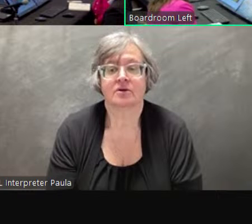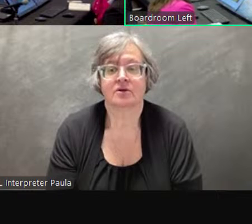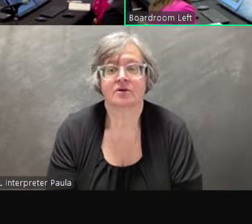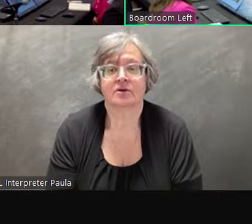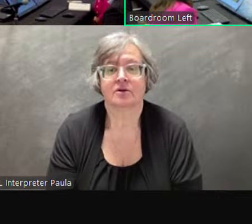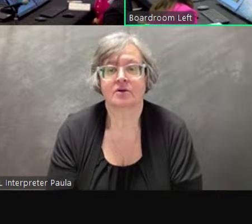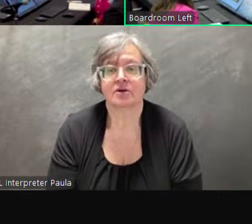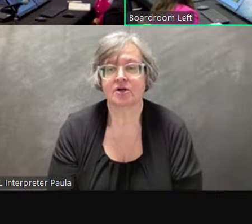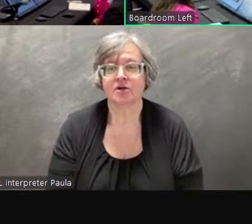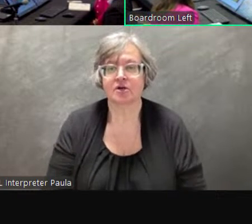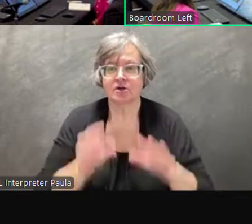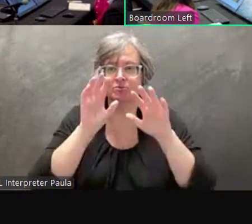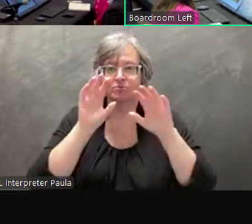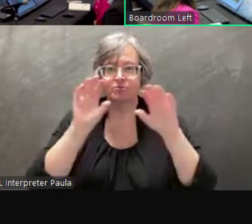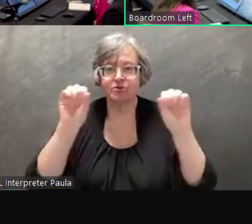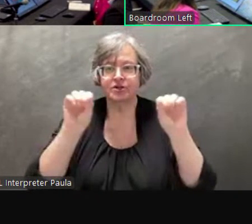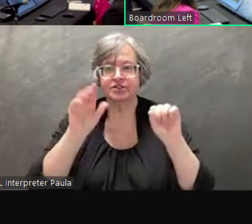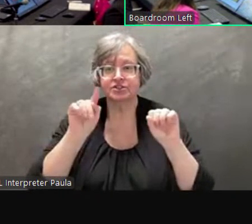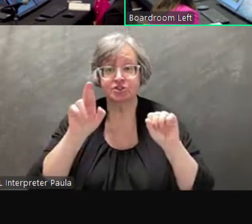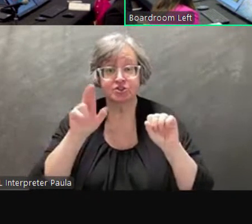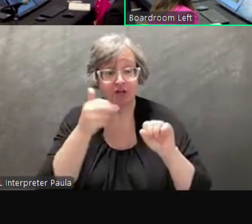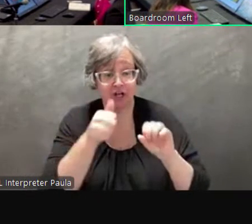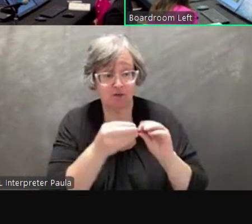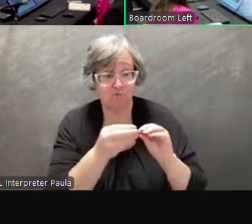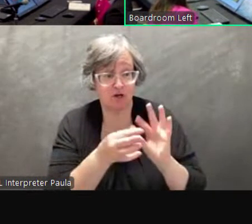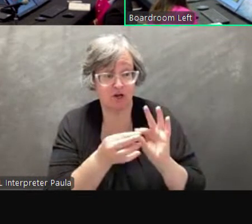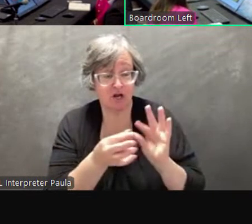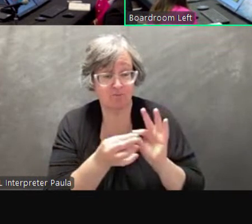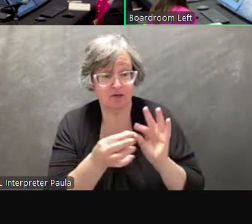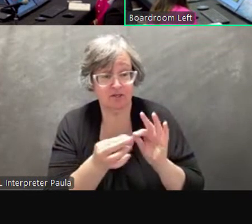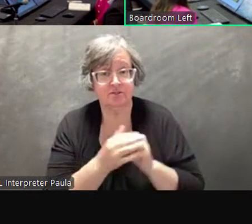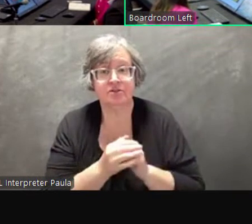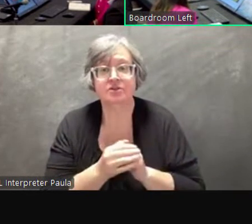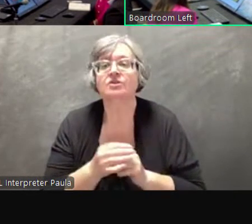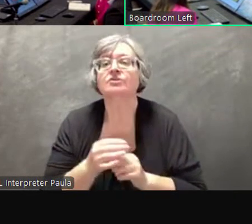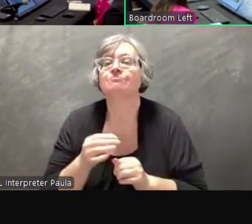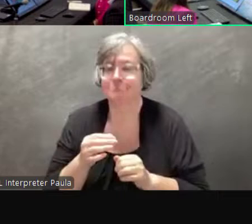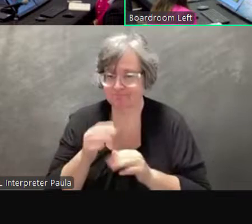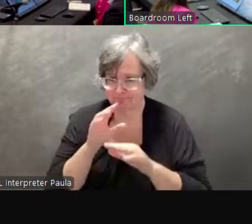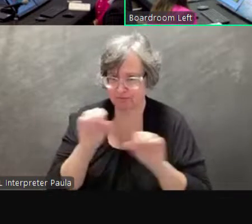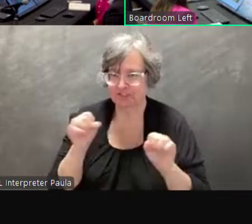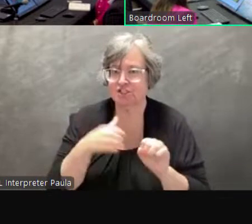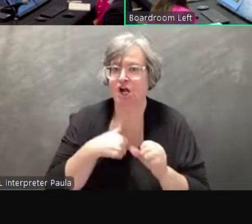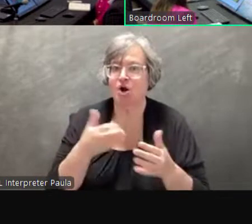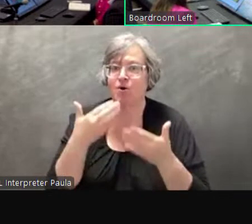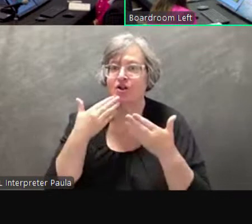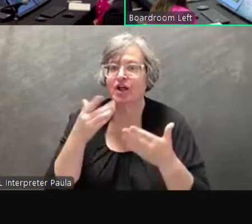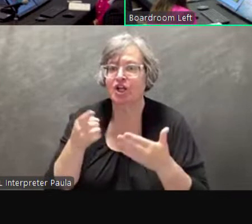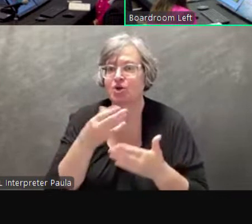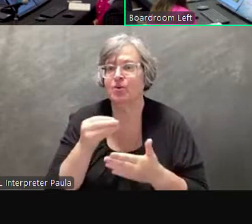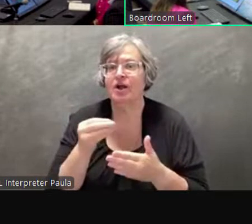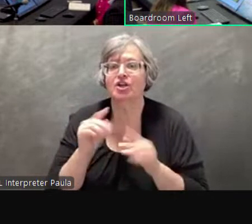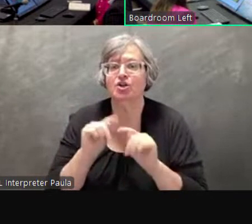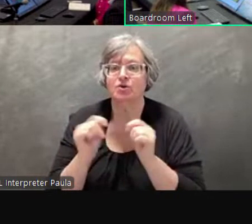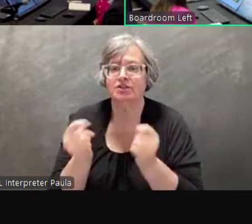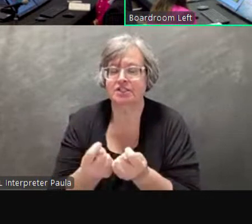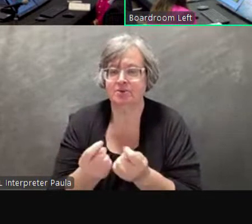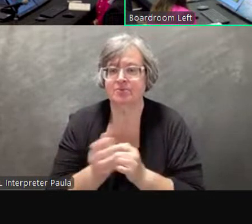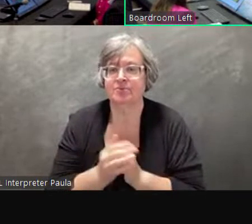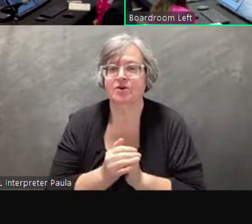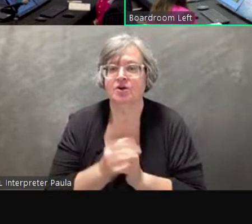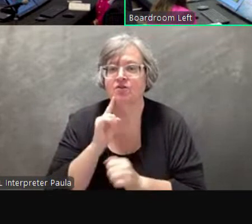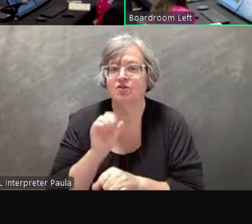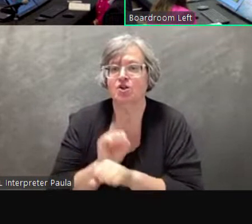President Carter, any other comments? I do want to thank you and your team for the